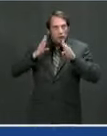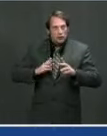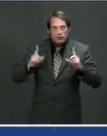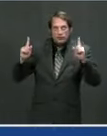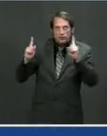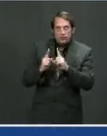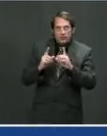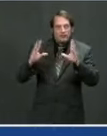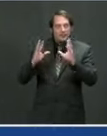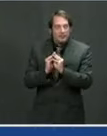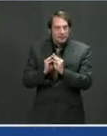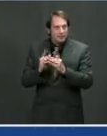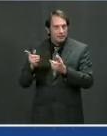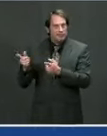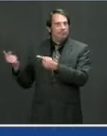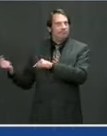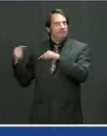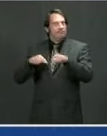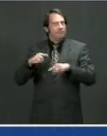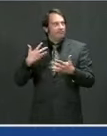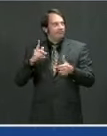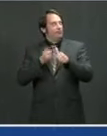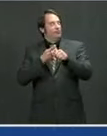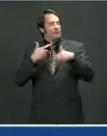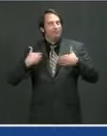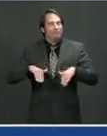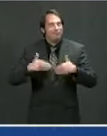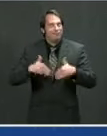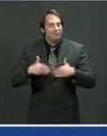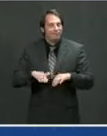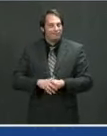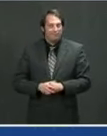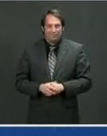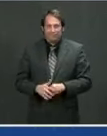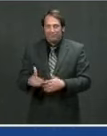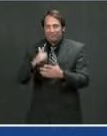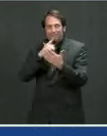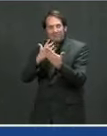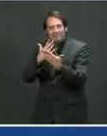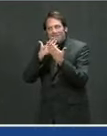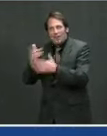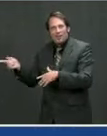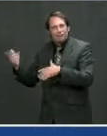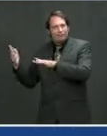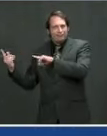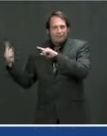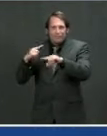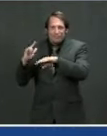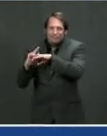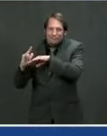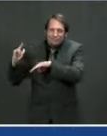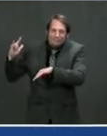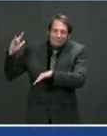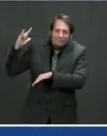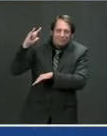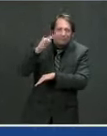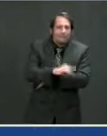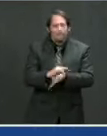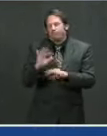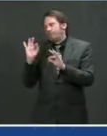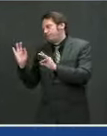administration to come to the White House. Yoshi, thank you for making the long trip to Washington. We've already met